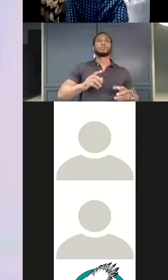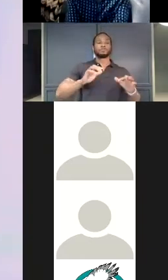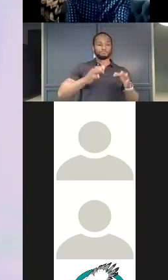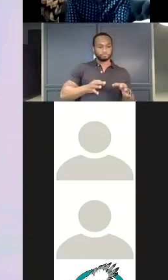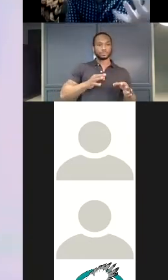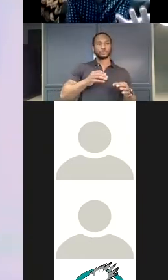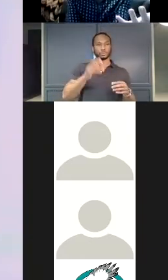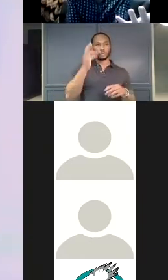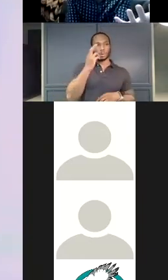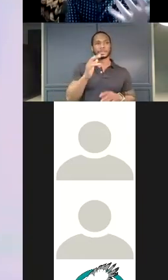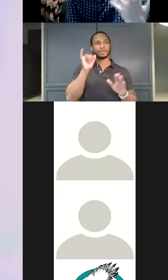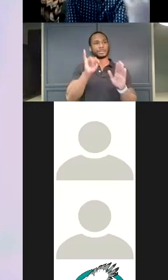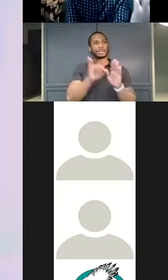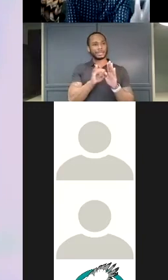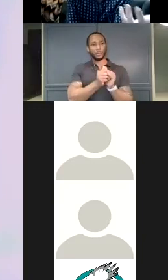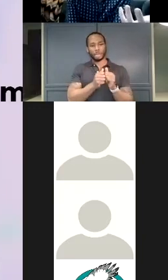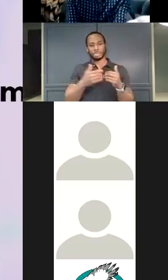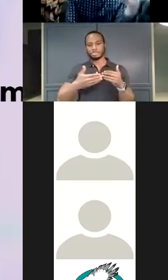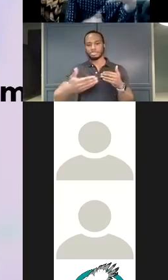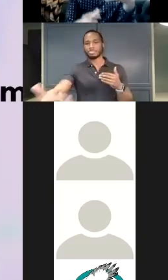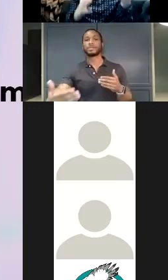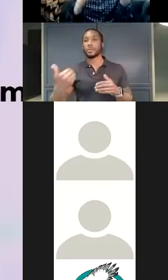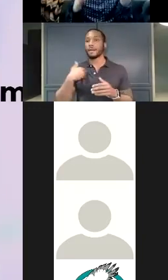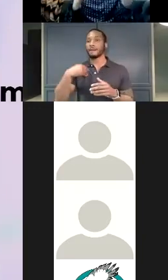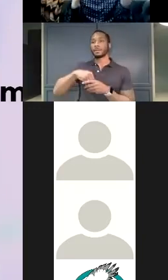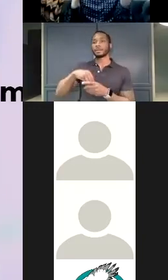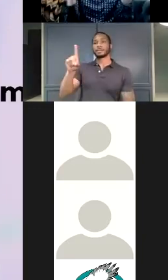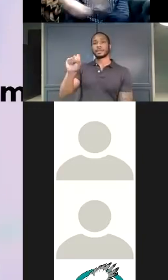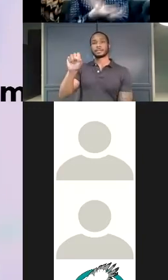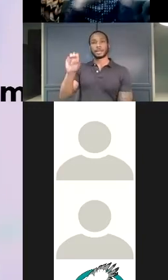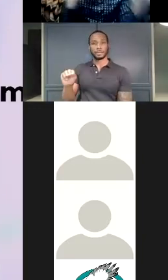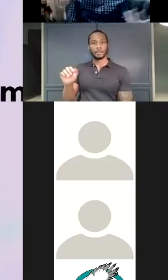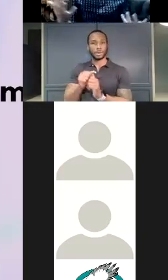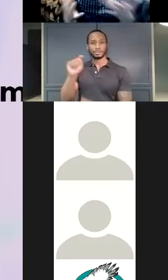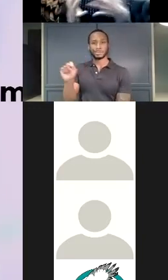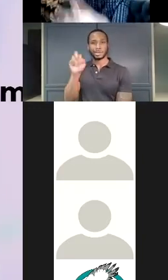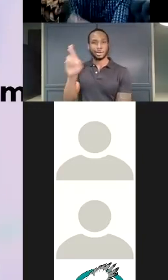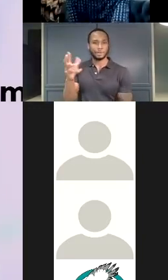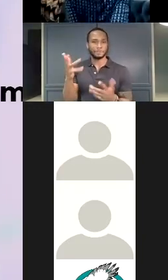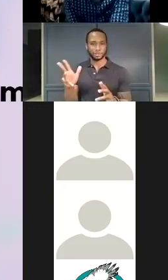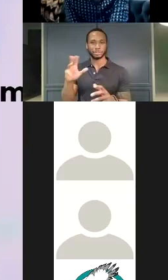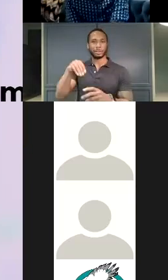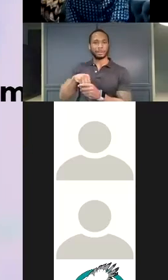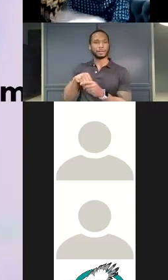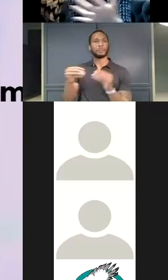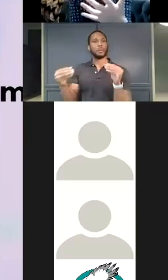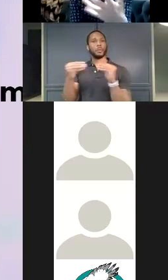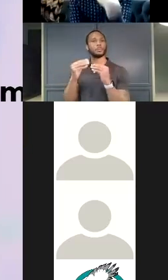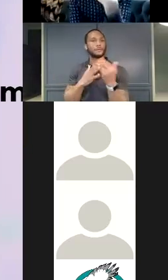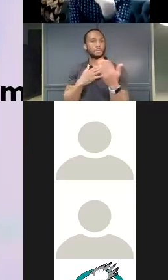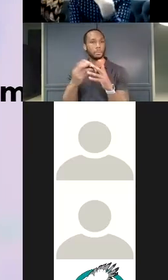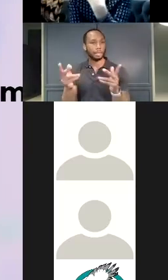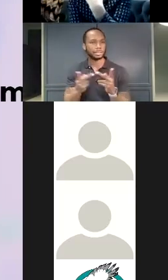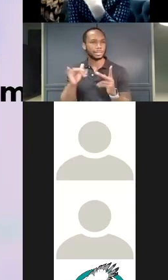have in the DSM-4 TR, they're in a much more comfortable place. And so that's what this one